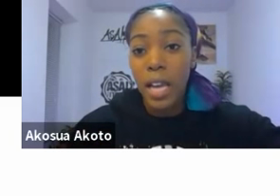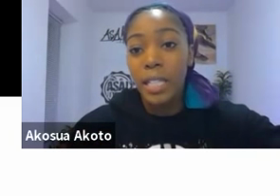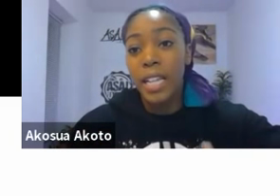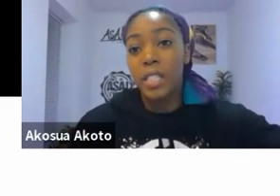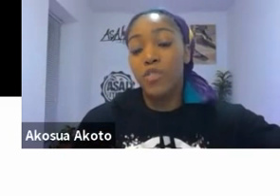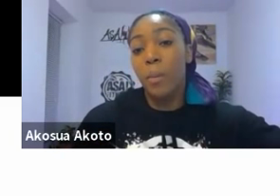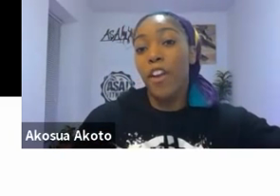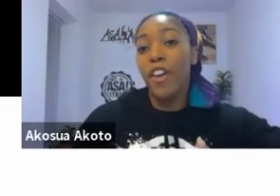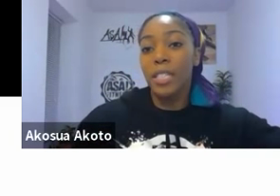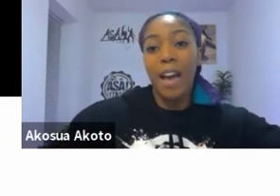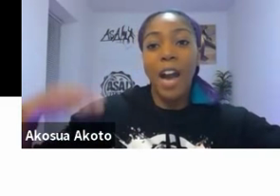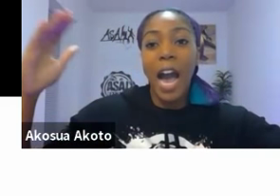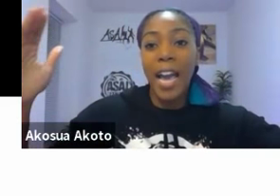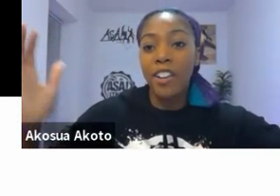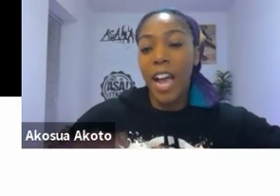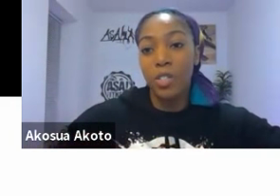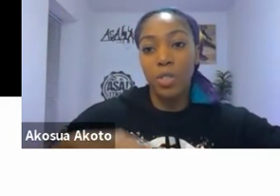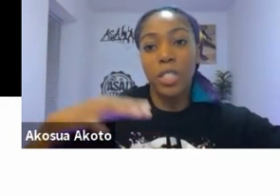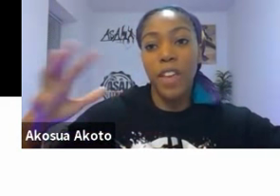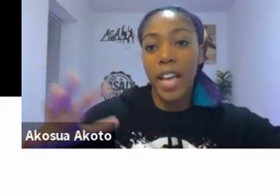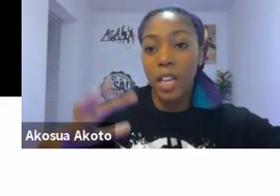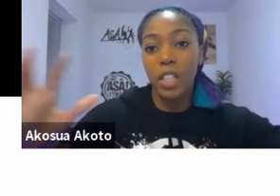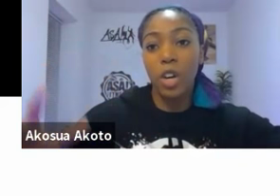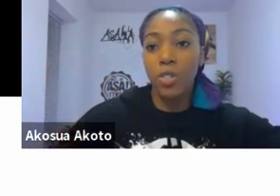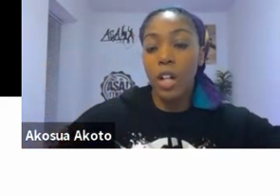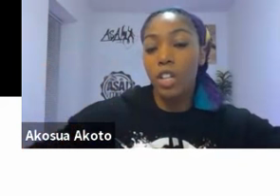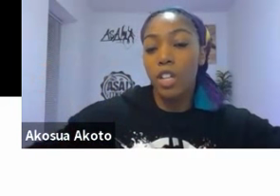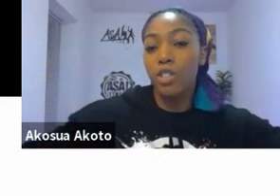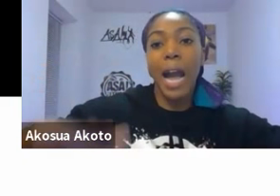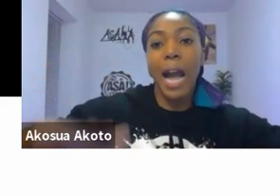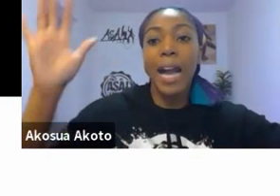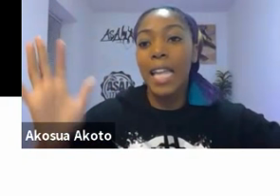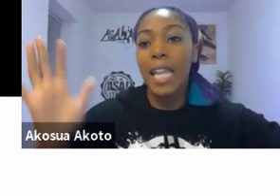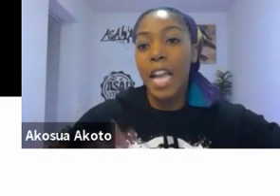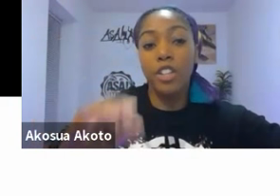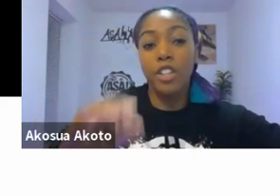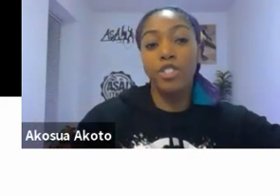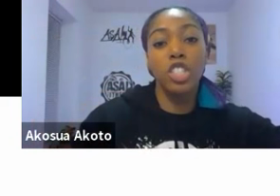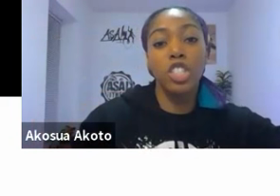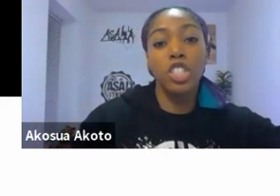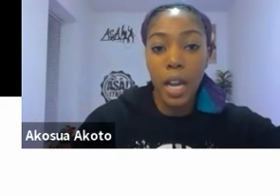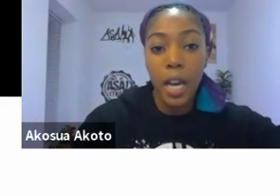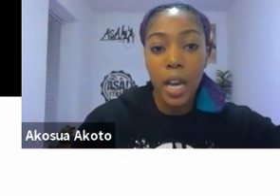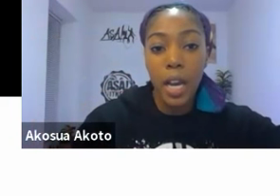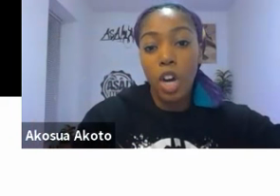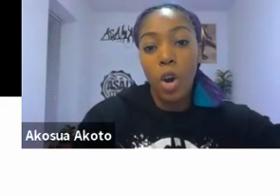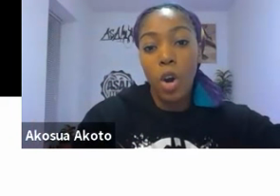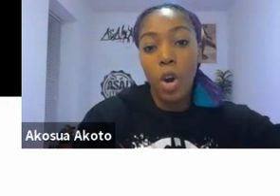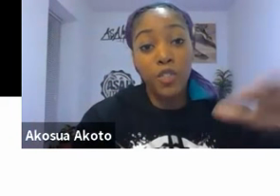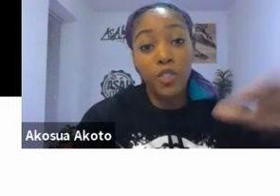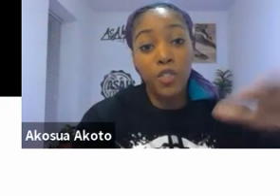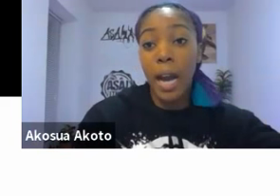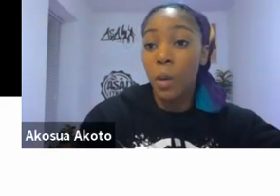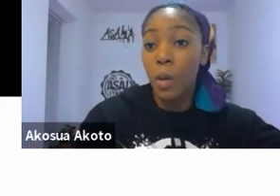ground. Dances from areas that have high grass or savanna, those are usually high legs or they're usually jumping.